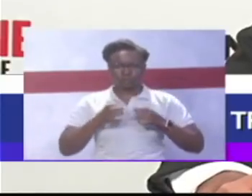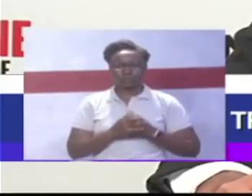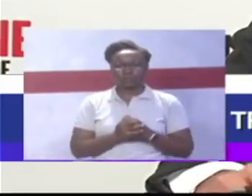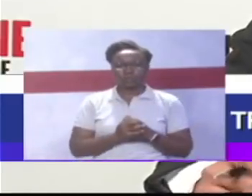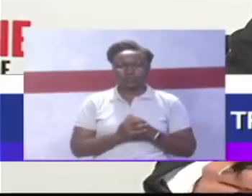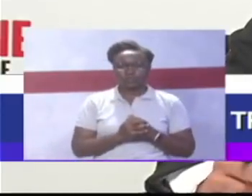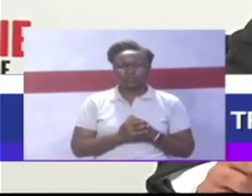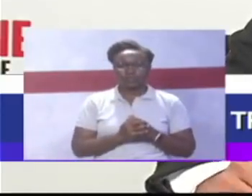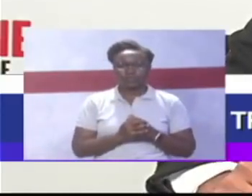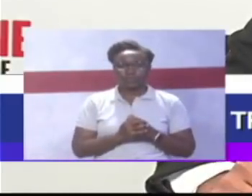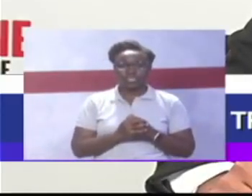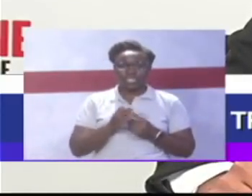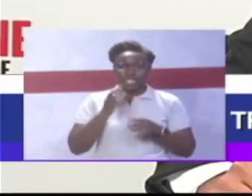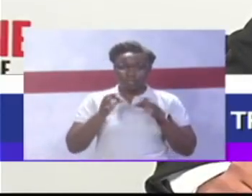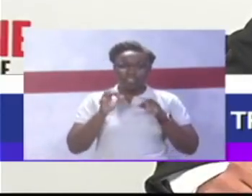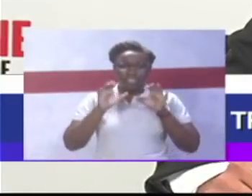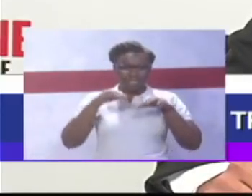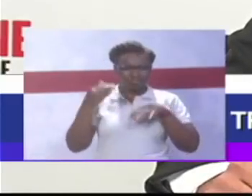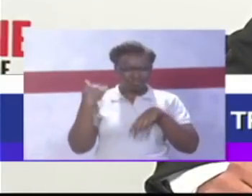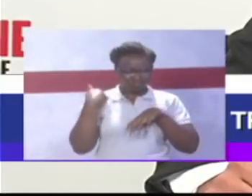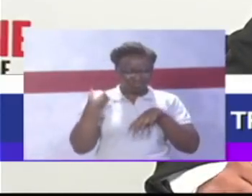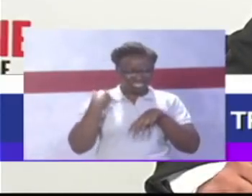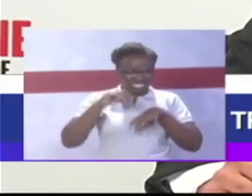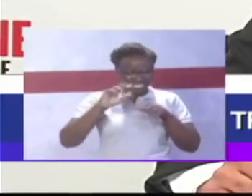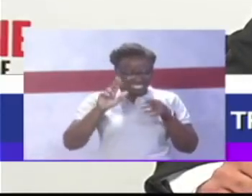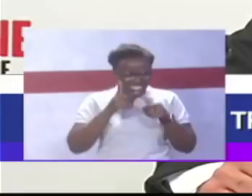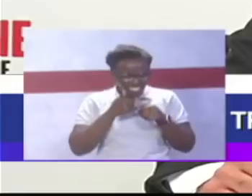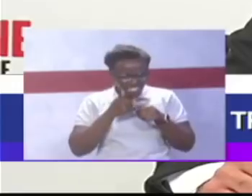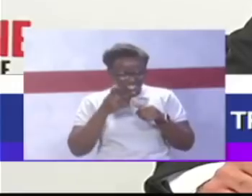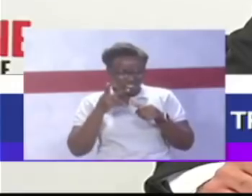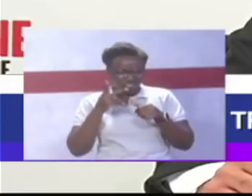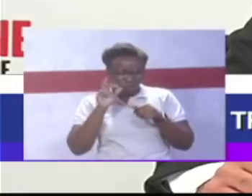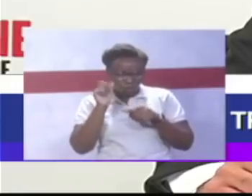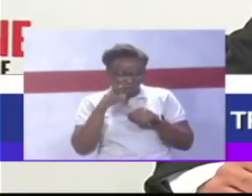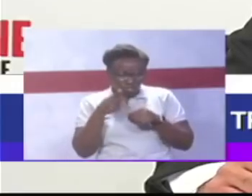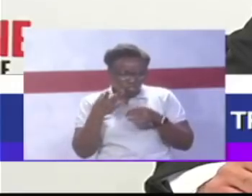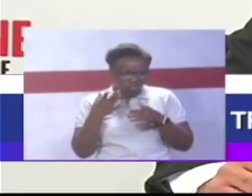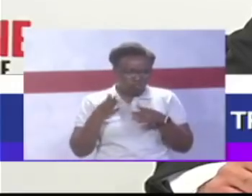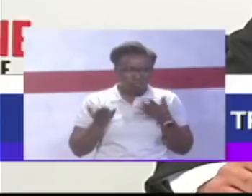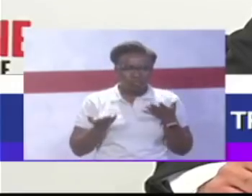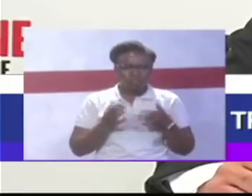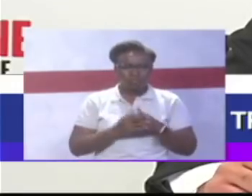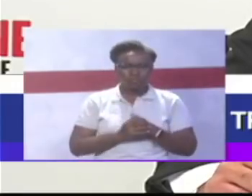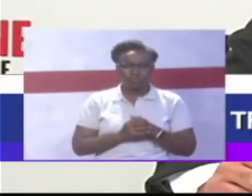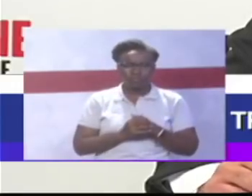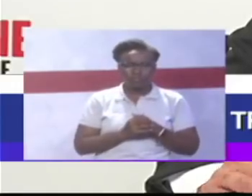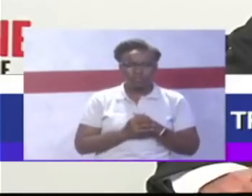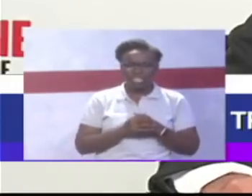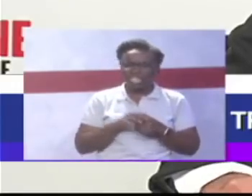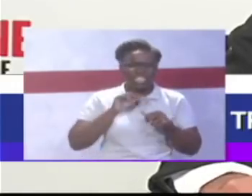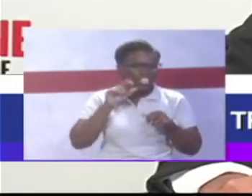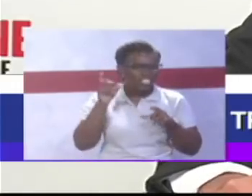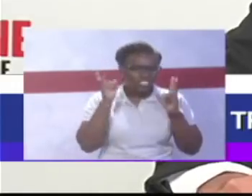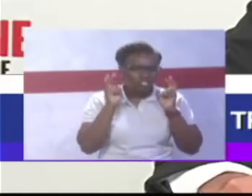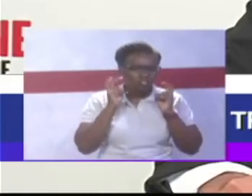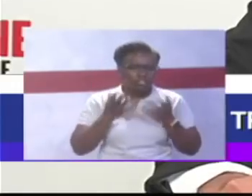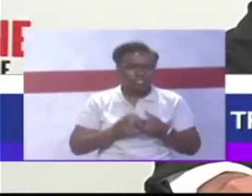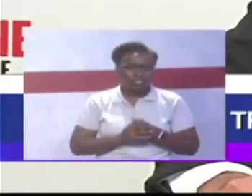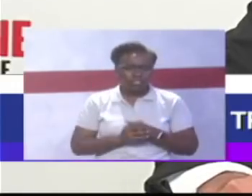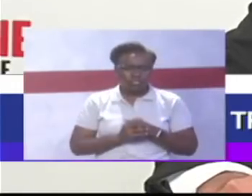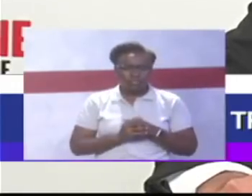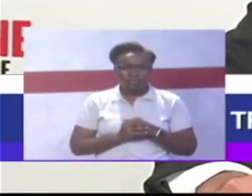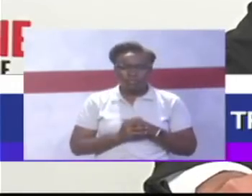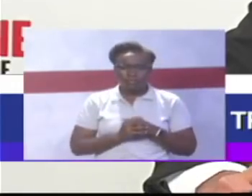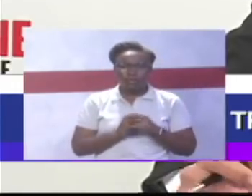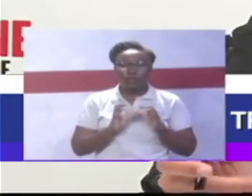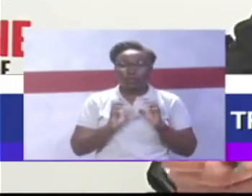forward. If you could remind me of the second part of the first question. Still not hearing you. So I suppose we'll come back to her. Yes,